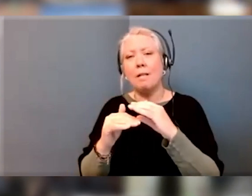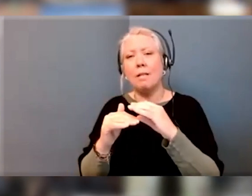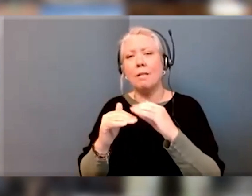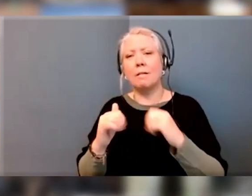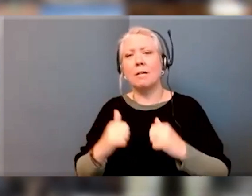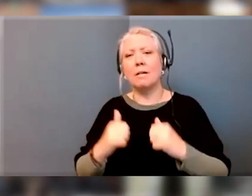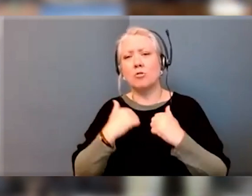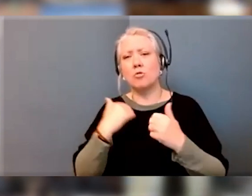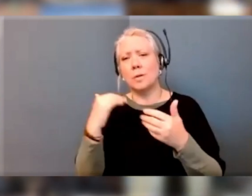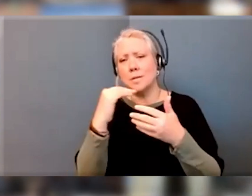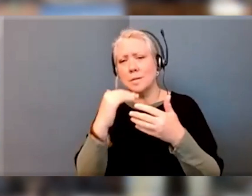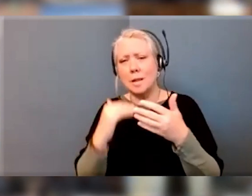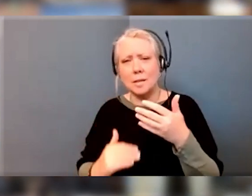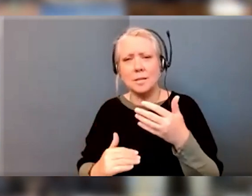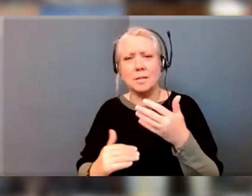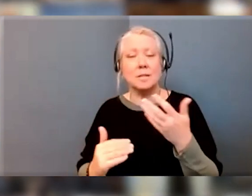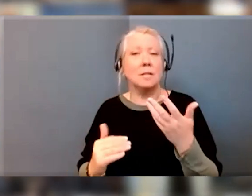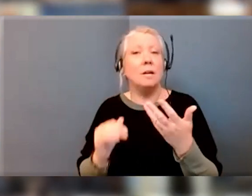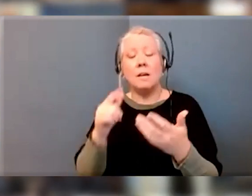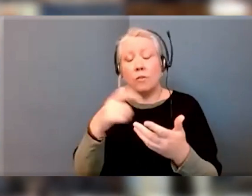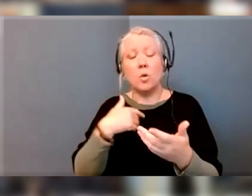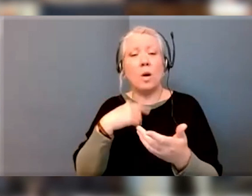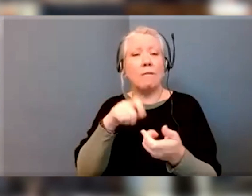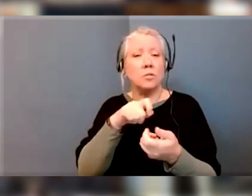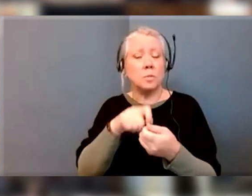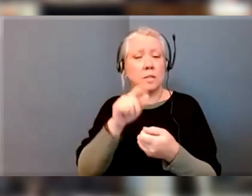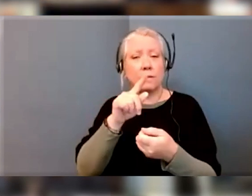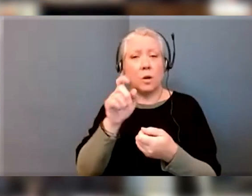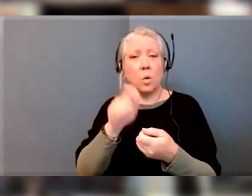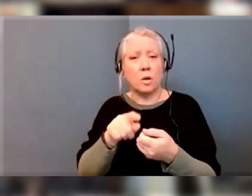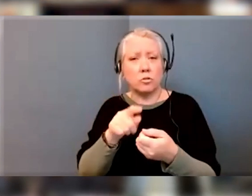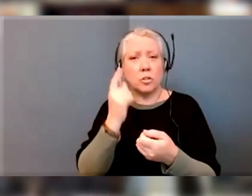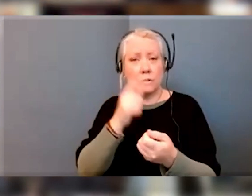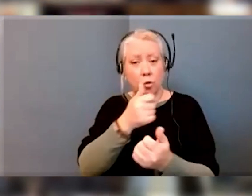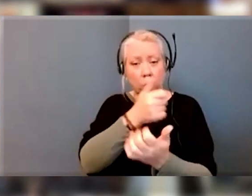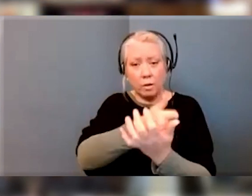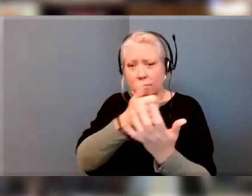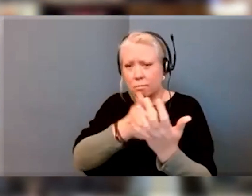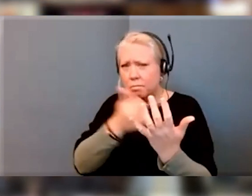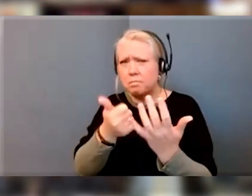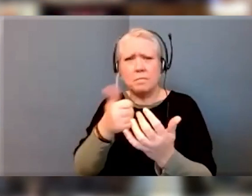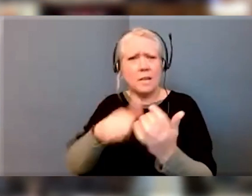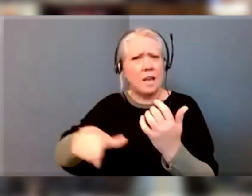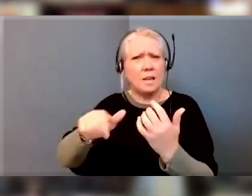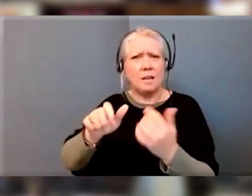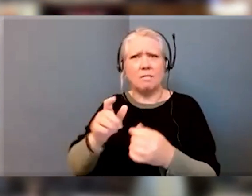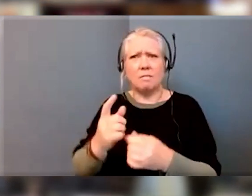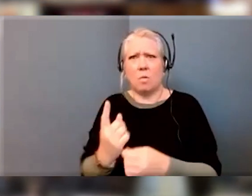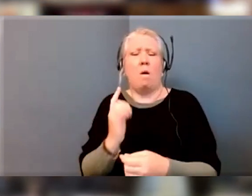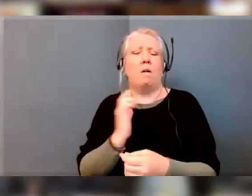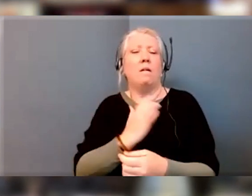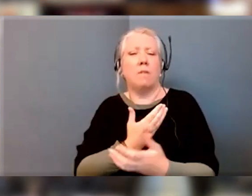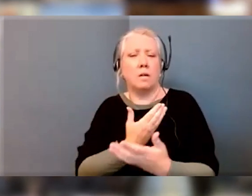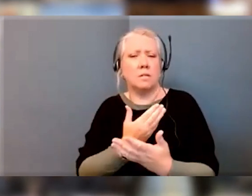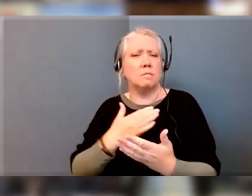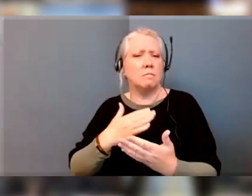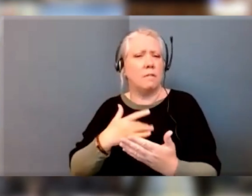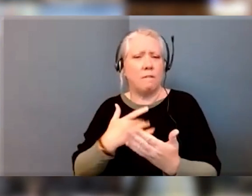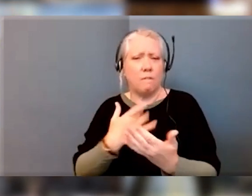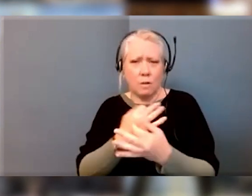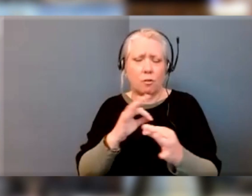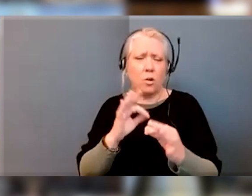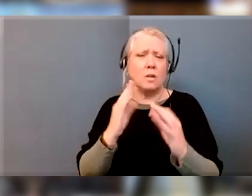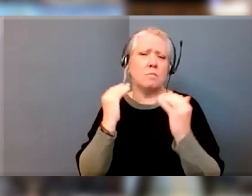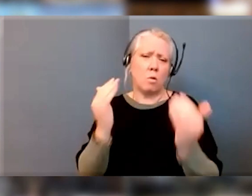have questions that you'd like to ask us directly. Feel free to reach out to us. Obviously, with